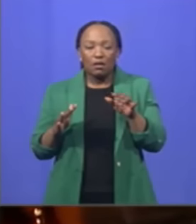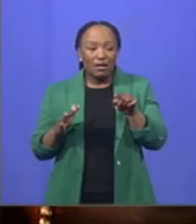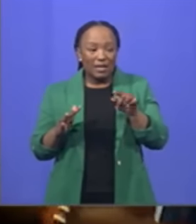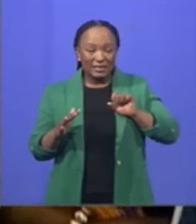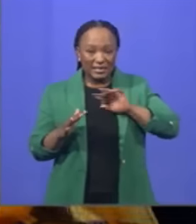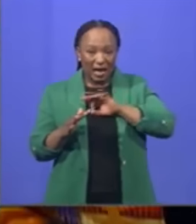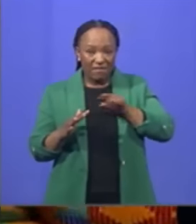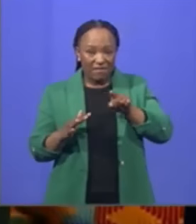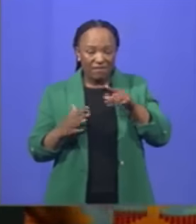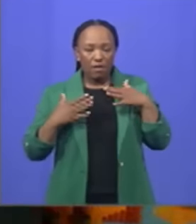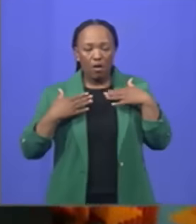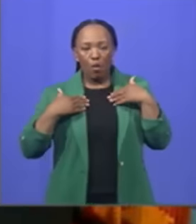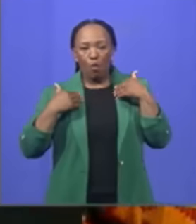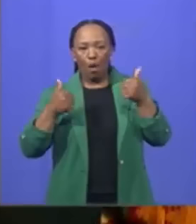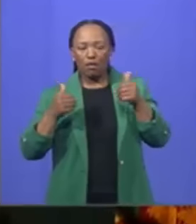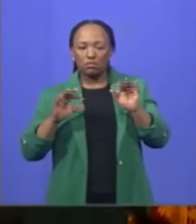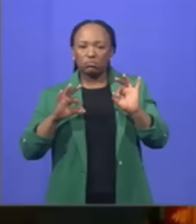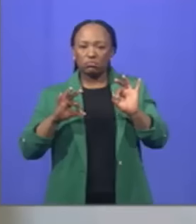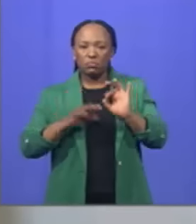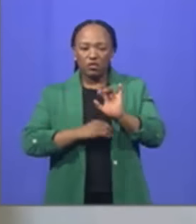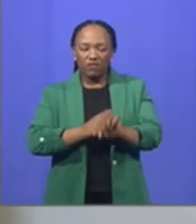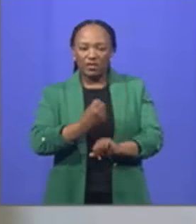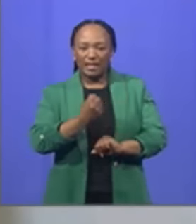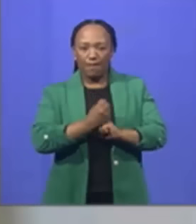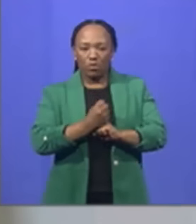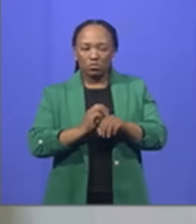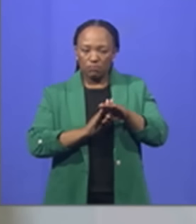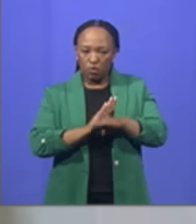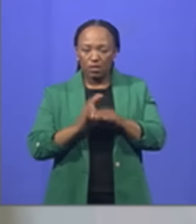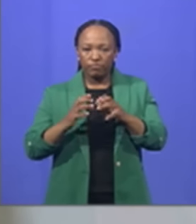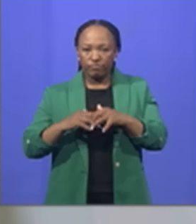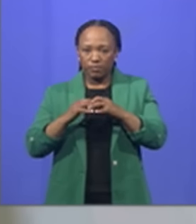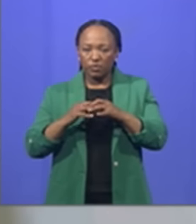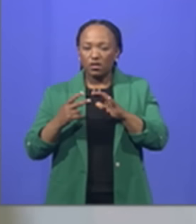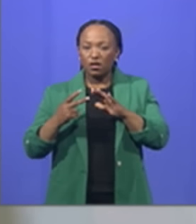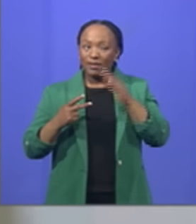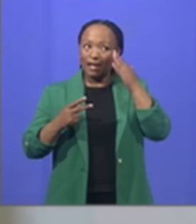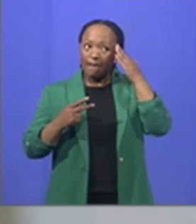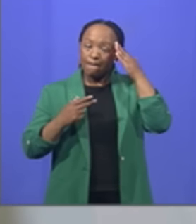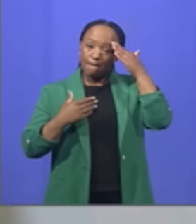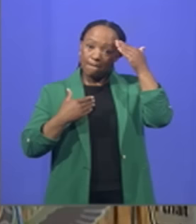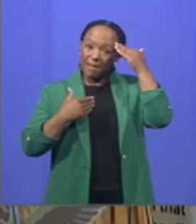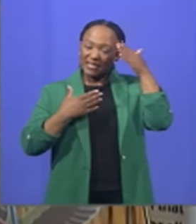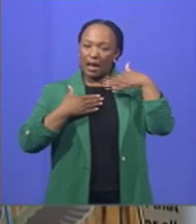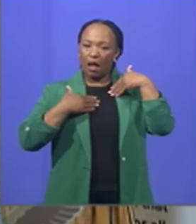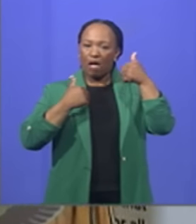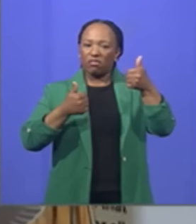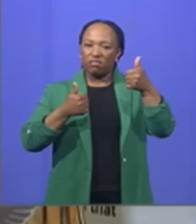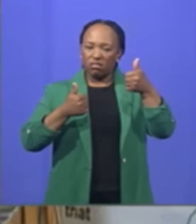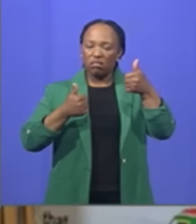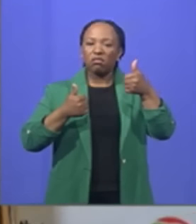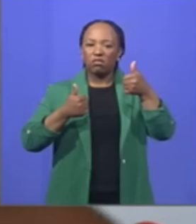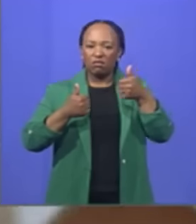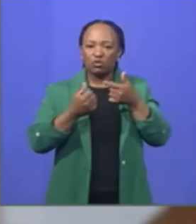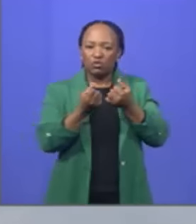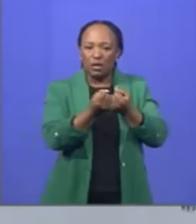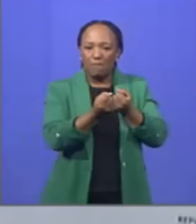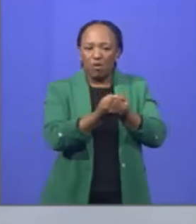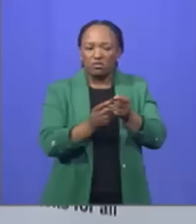employee wellness and support programs, mental health services to health professionals. Bahlankedi